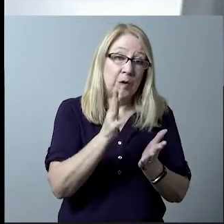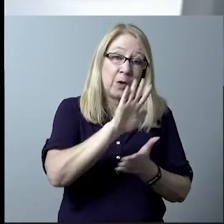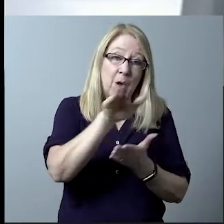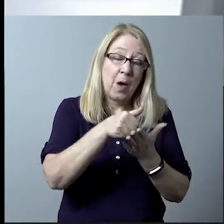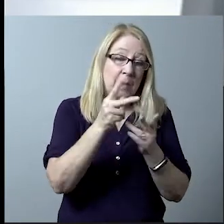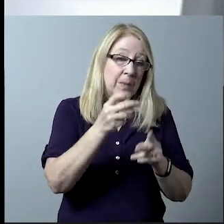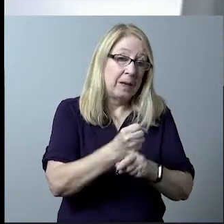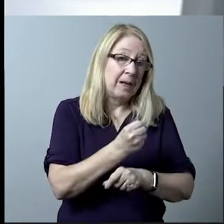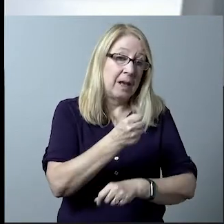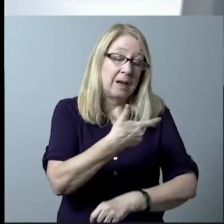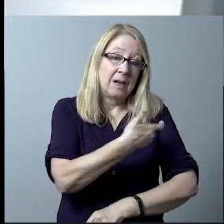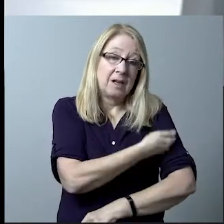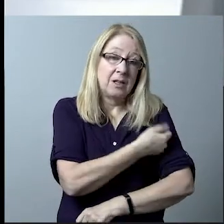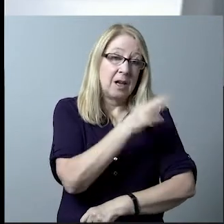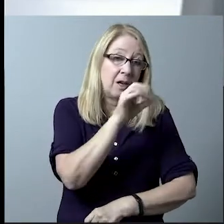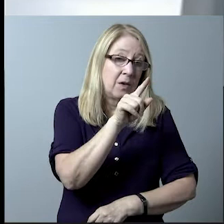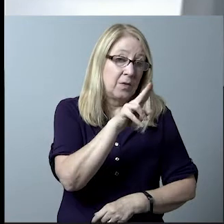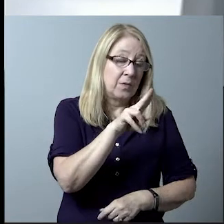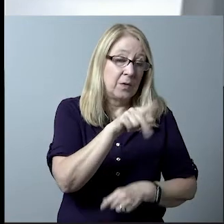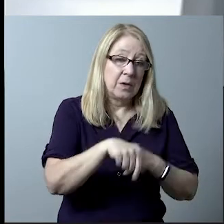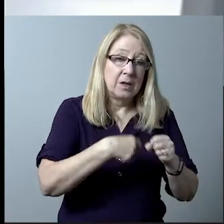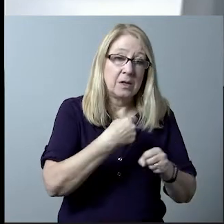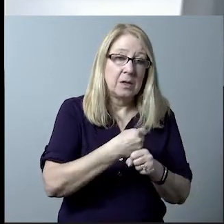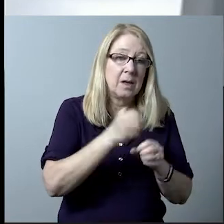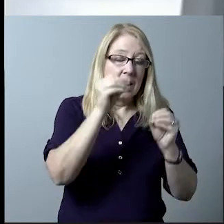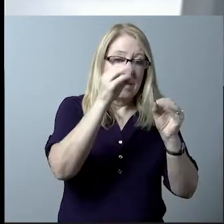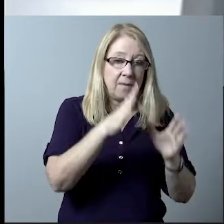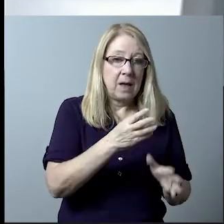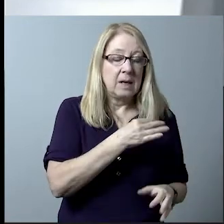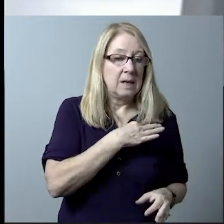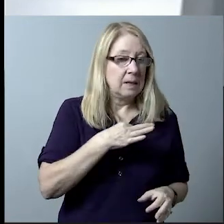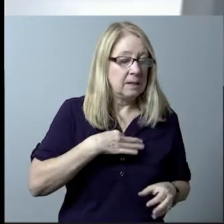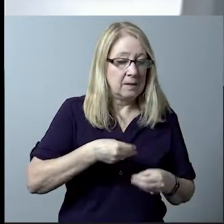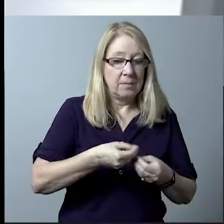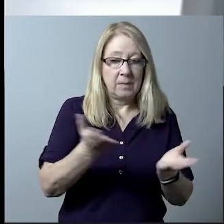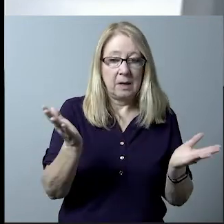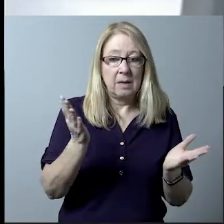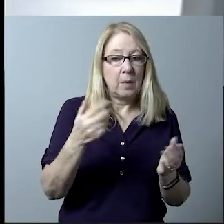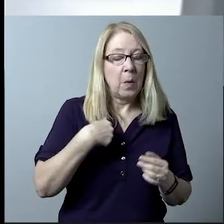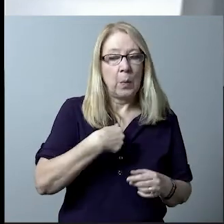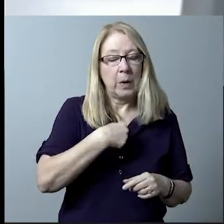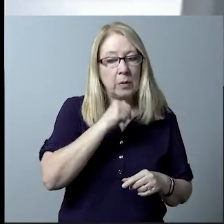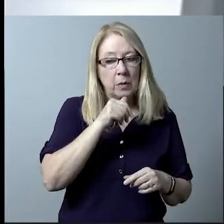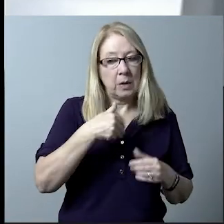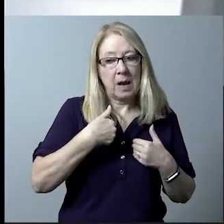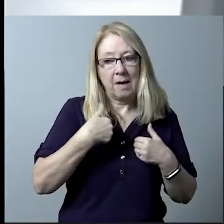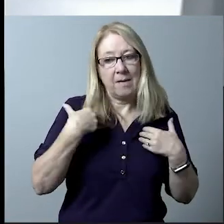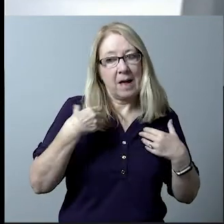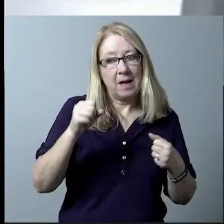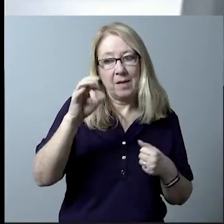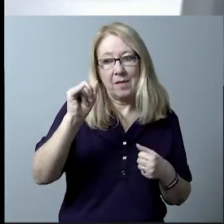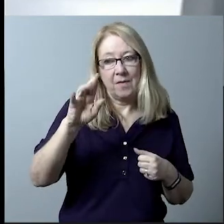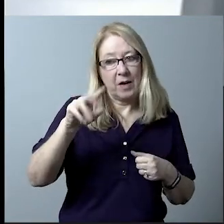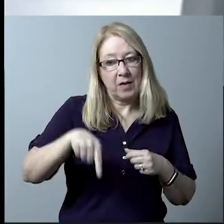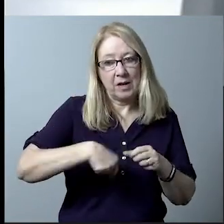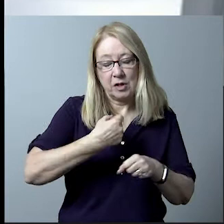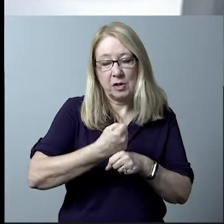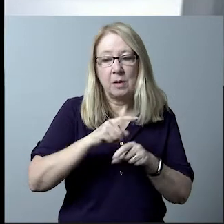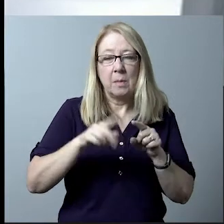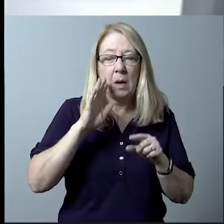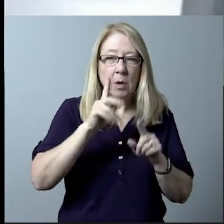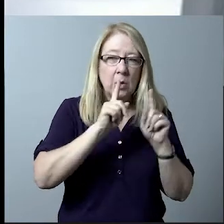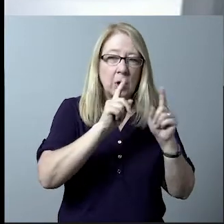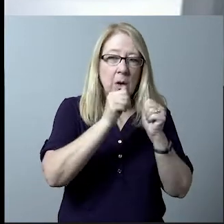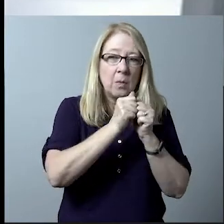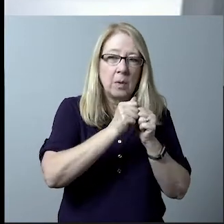we encourage everybody to get their flu shots this year. Faculty and staff, a lot of pharmacies are giving them. Unfortunately, we cannot have the health fair